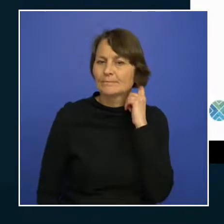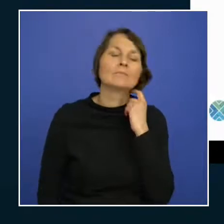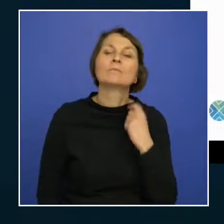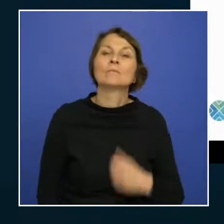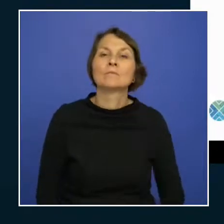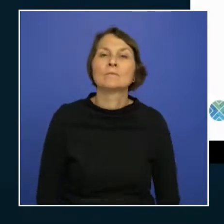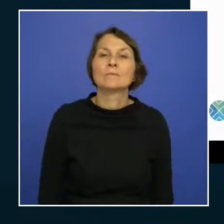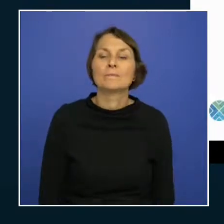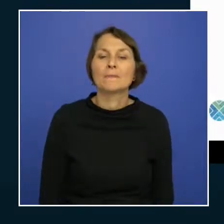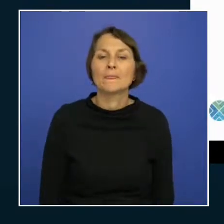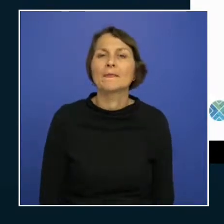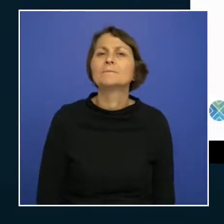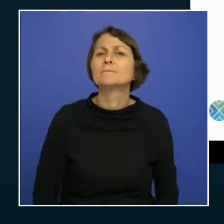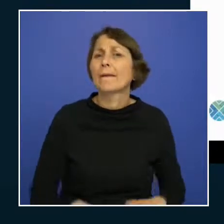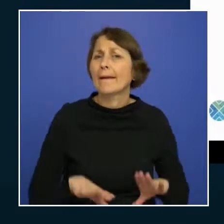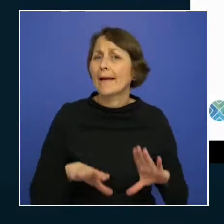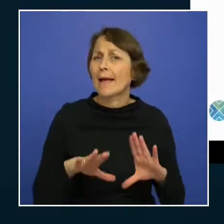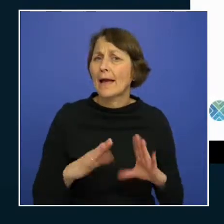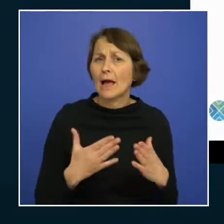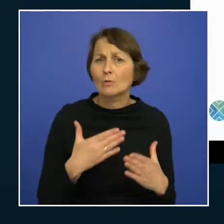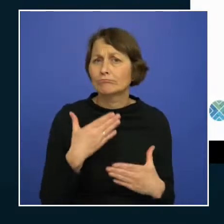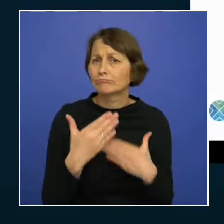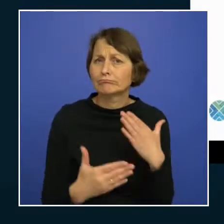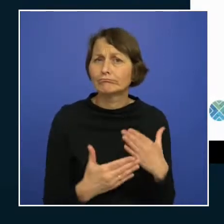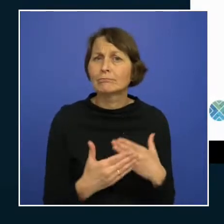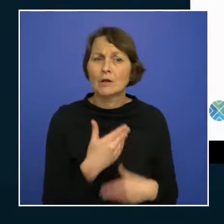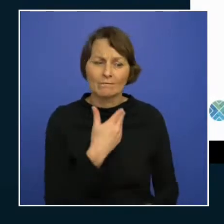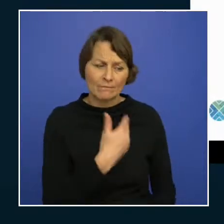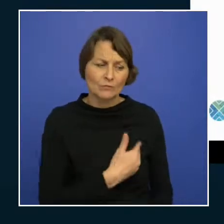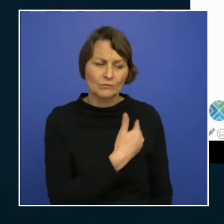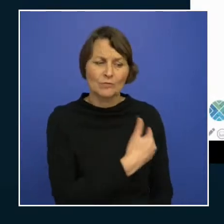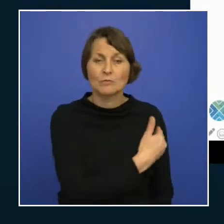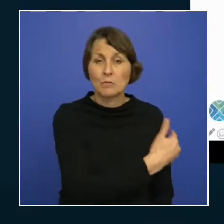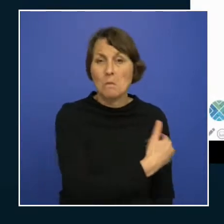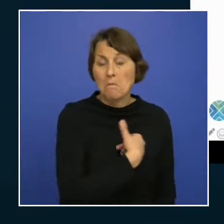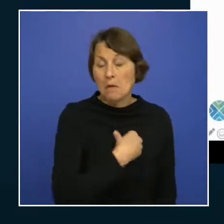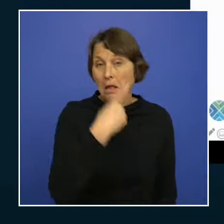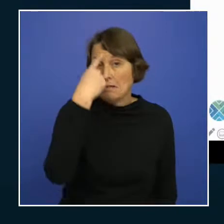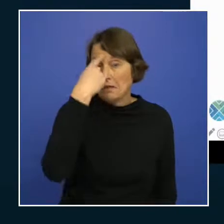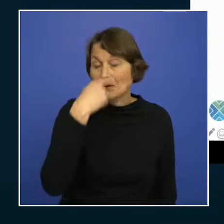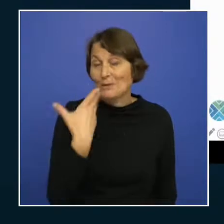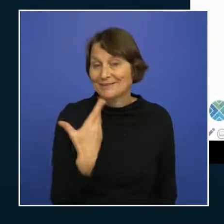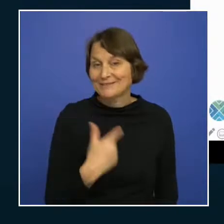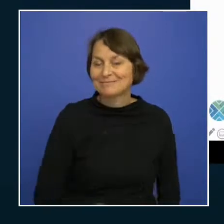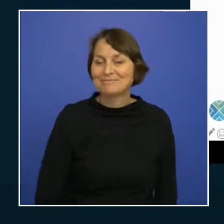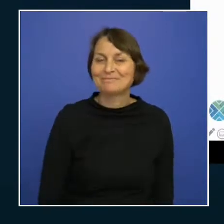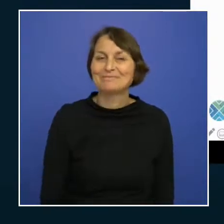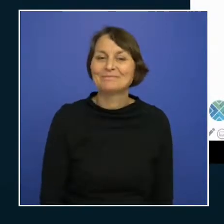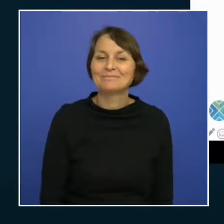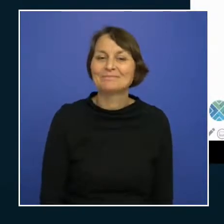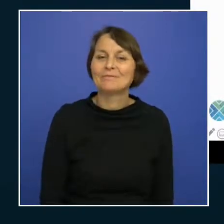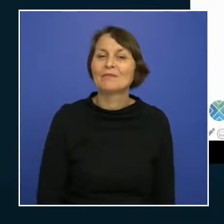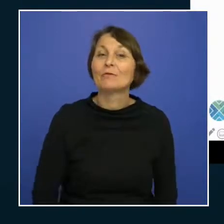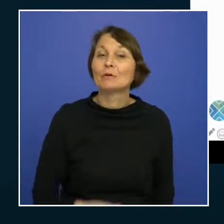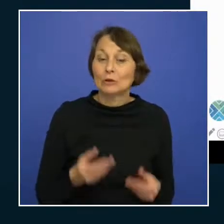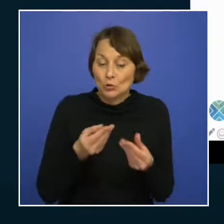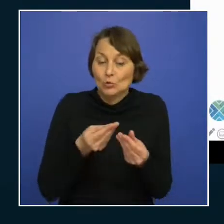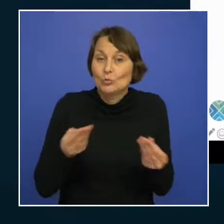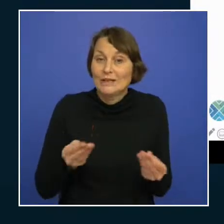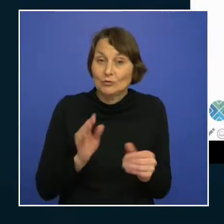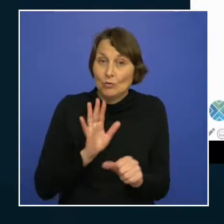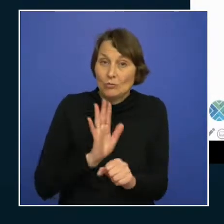you through these recommendations from left to right and my take on this. So if we look at resource type, this